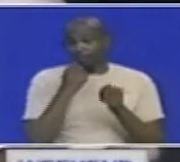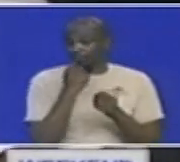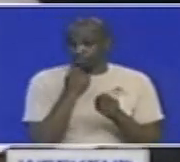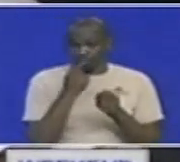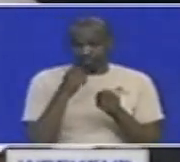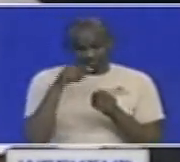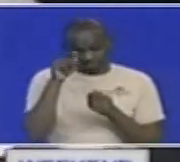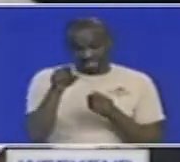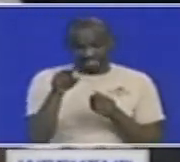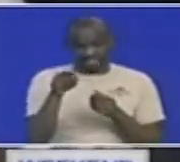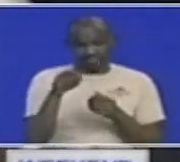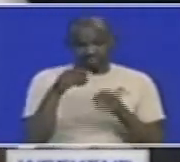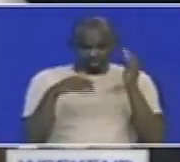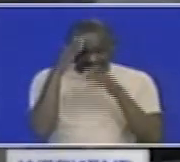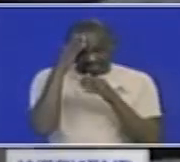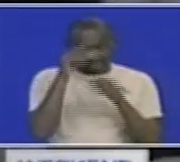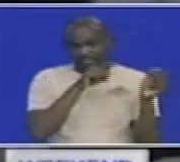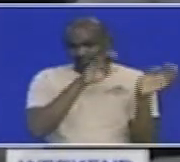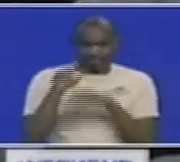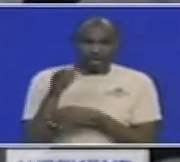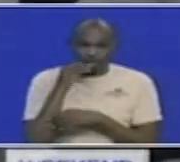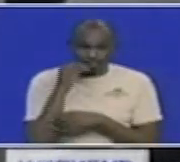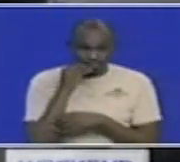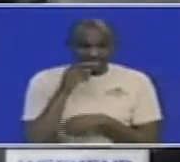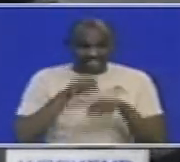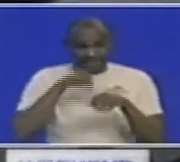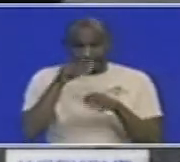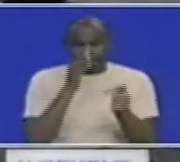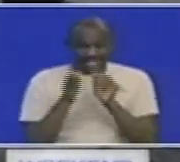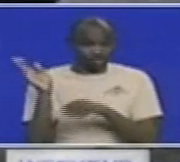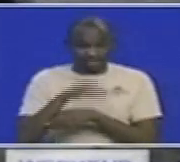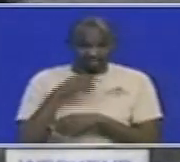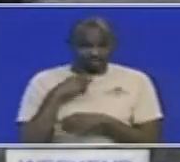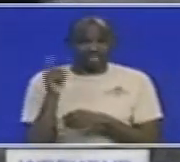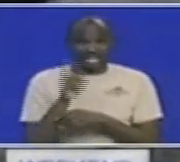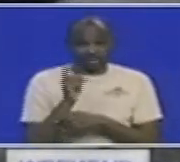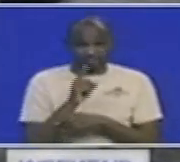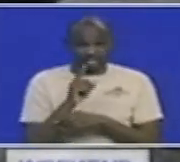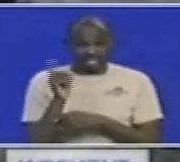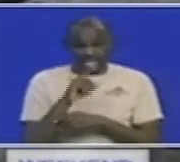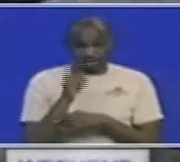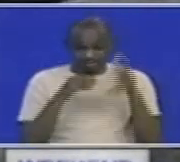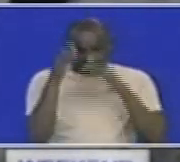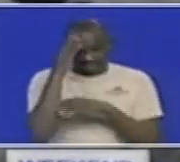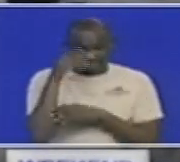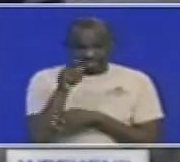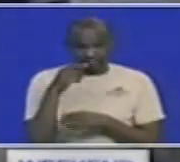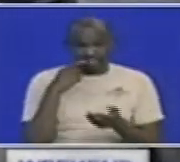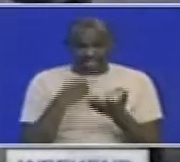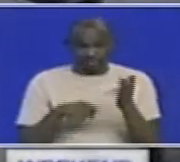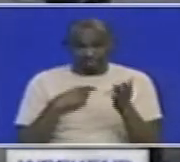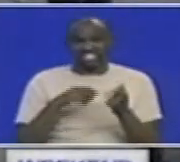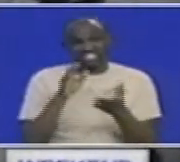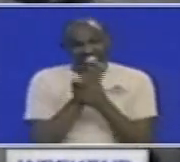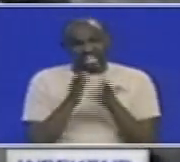reduce costs. But even as he plans to move to Nairobi campus, his other concern is sharing the same room with